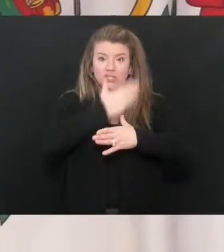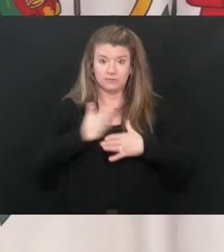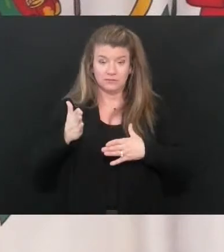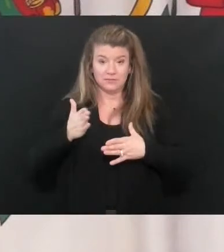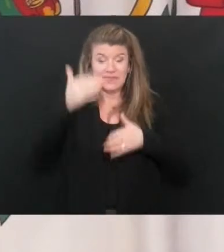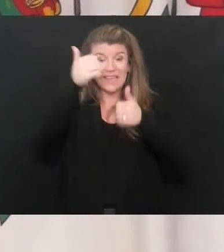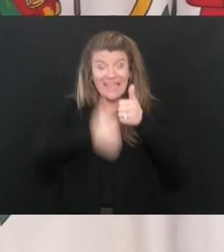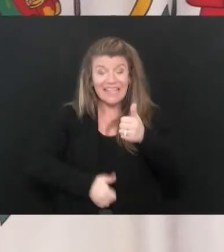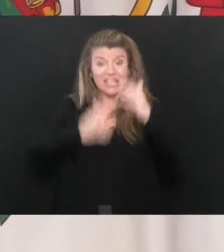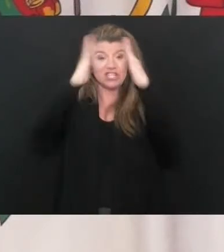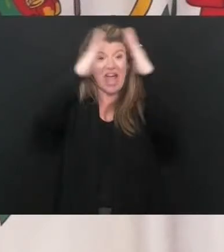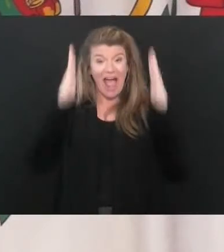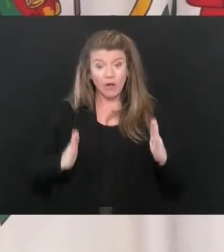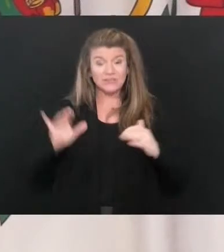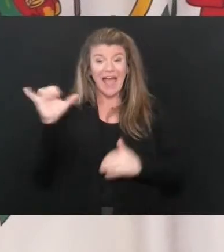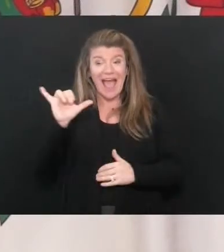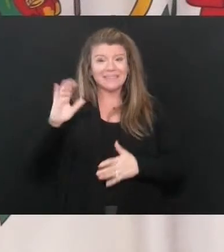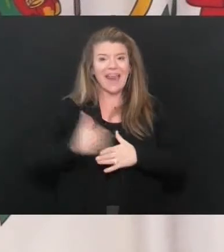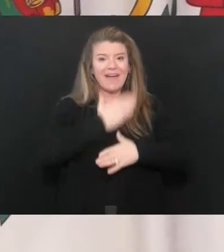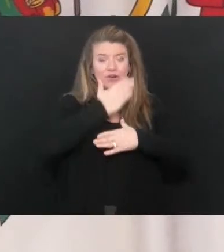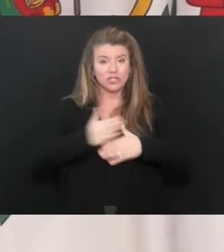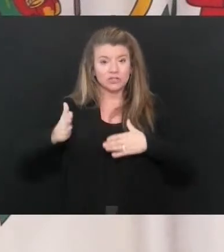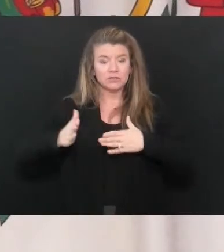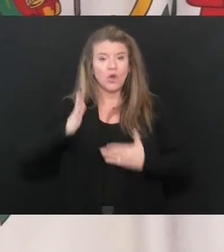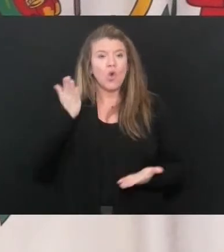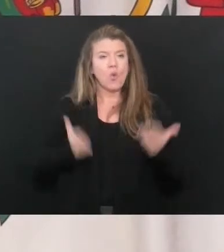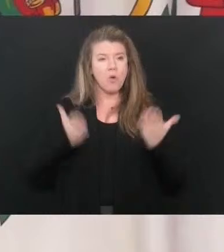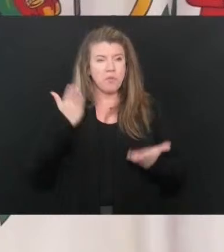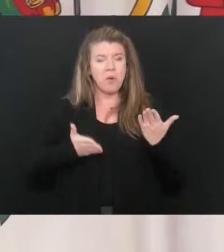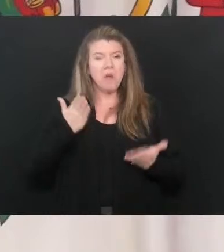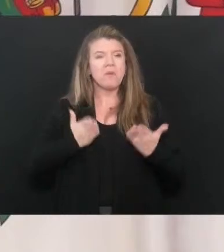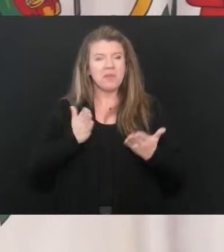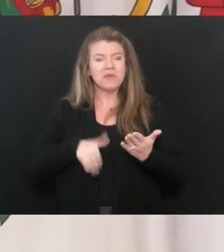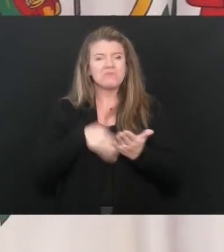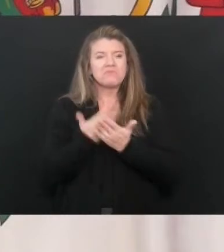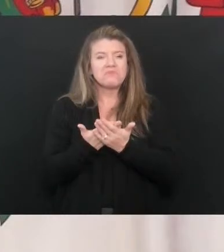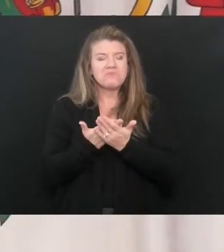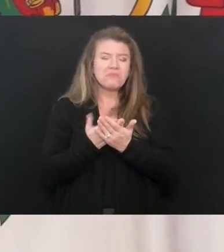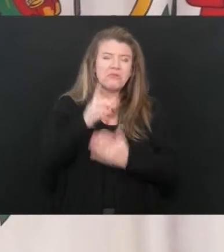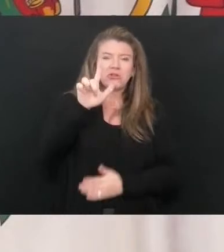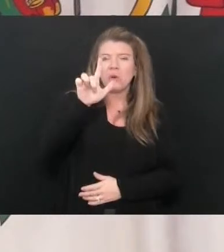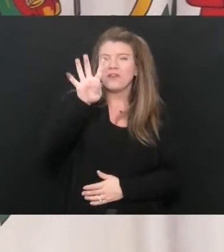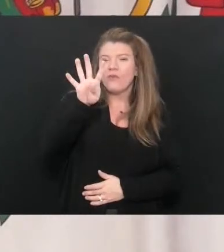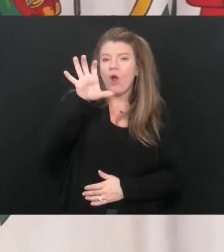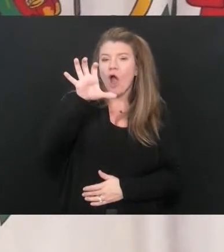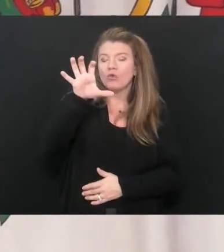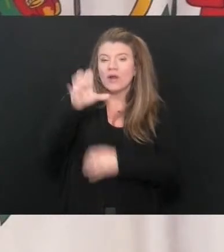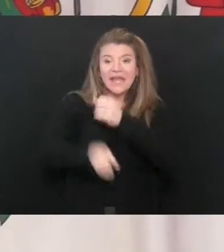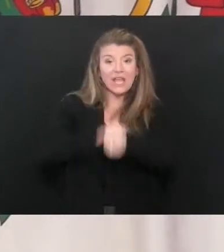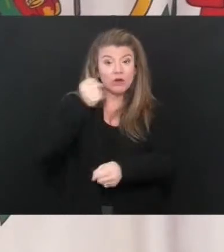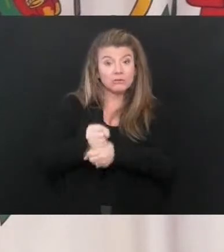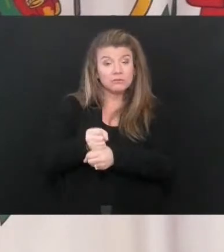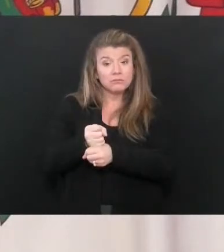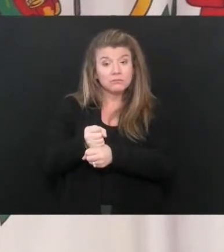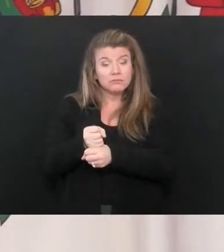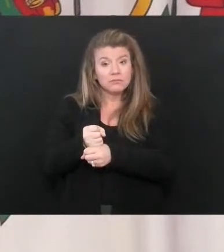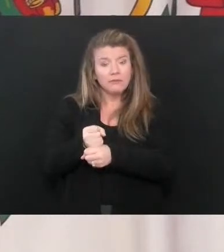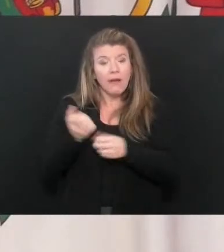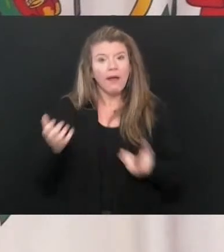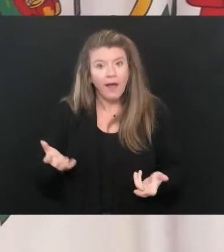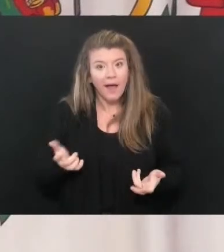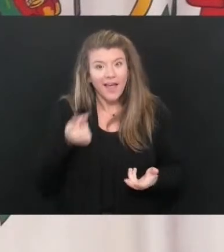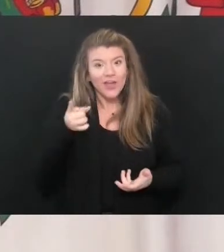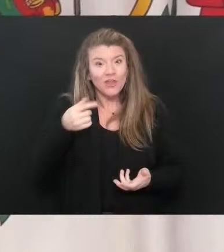Every household as an average will probably approach $2,400 a year. What are they going to do with their